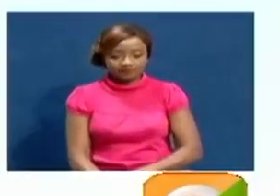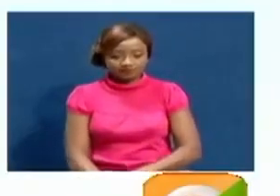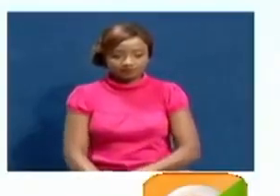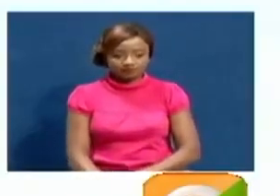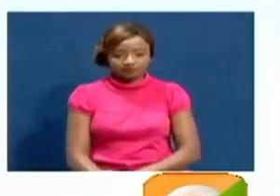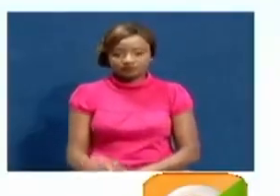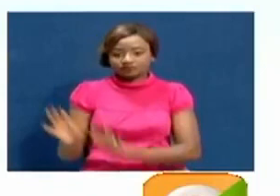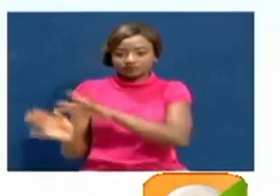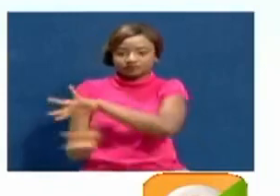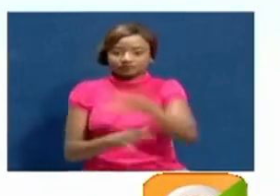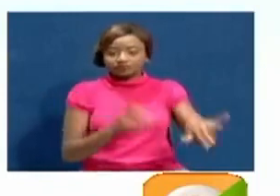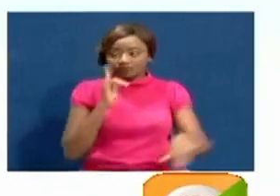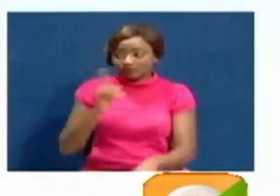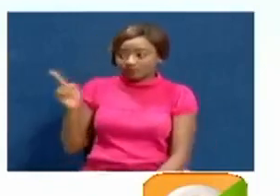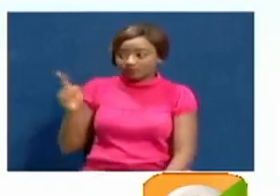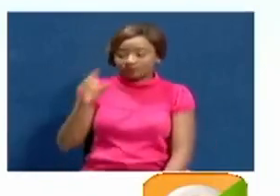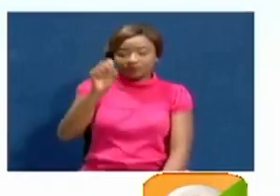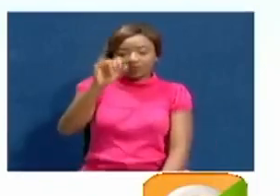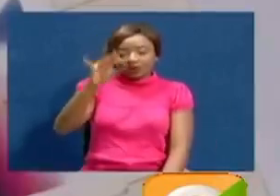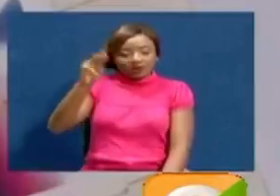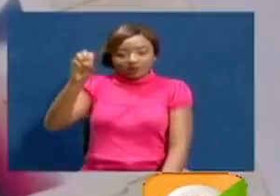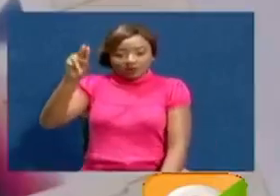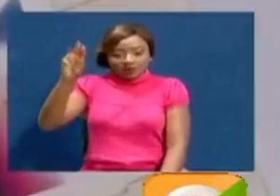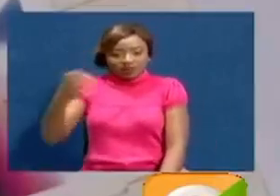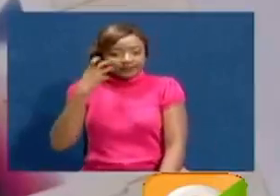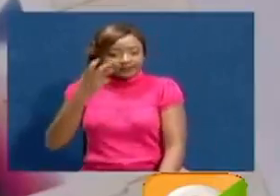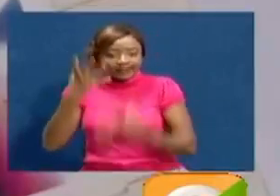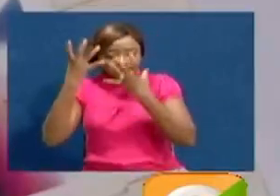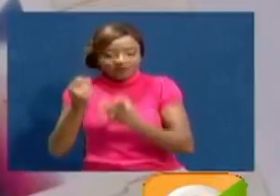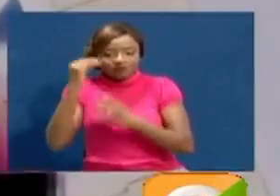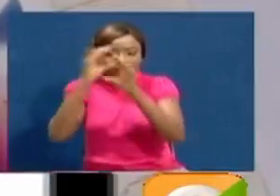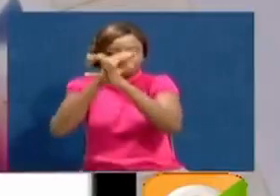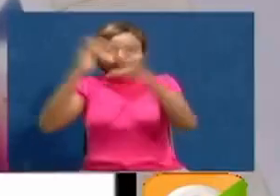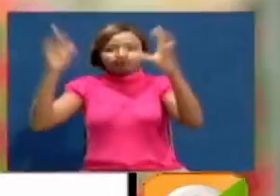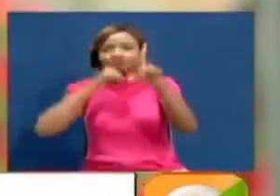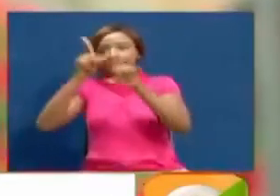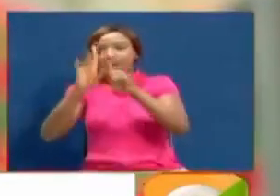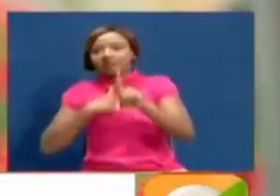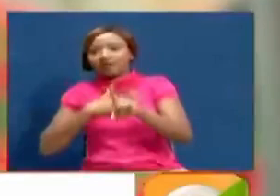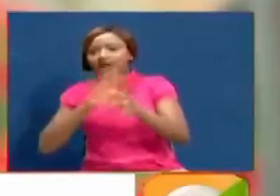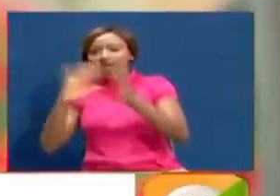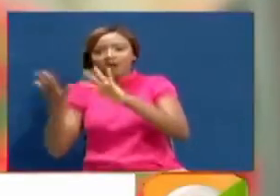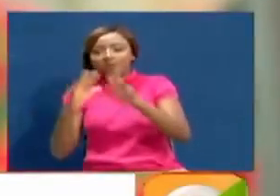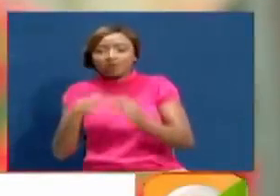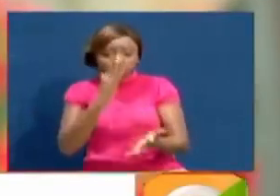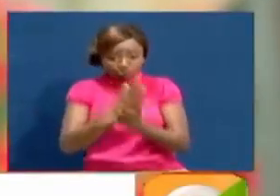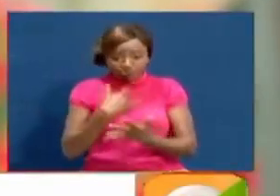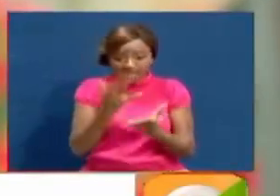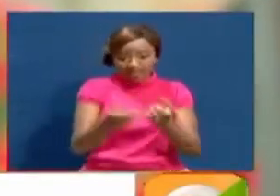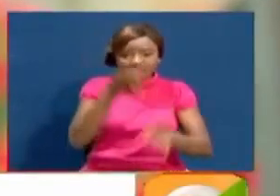Simon Mwinde's tears flow freely as he remembers the achievements of his late brother Moses Mulwa. Haki ya mtoto